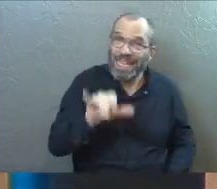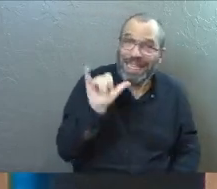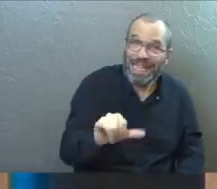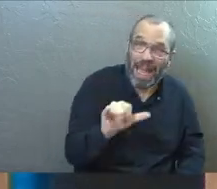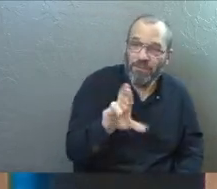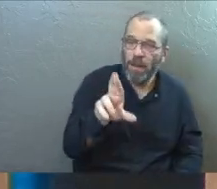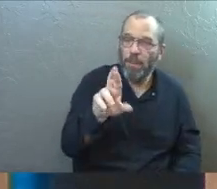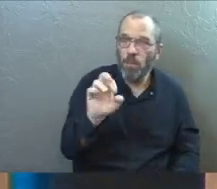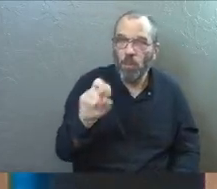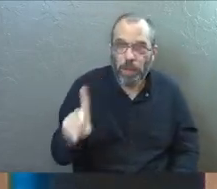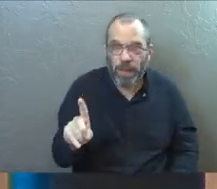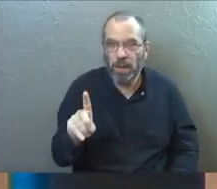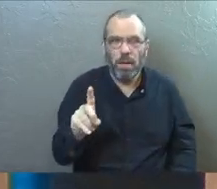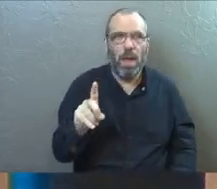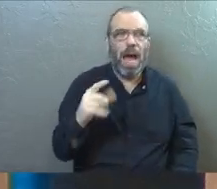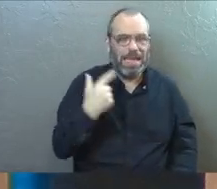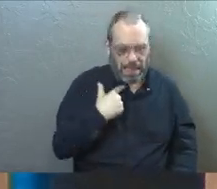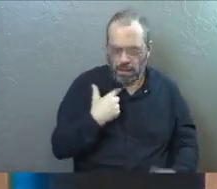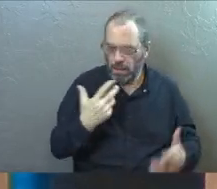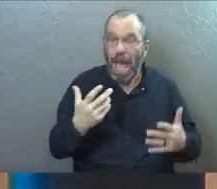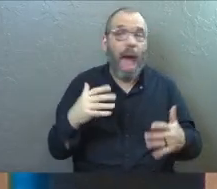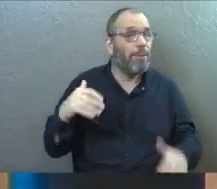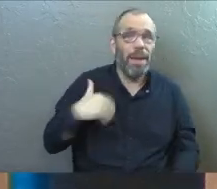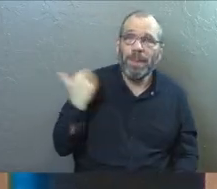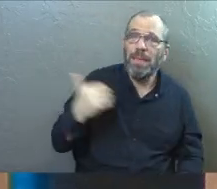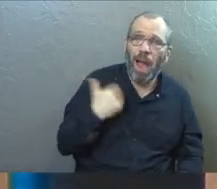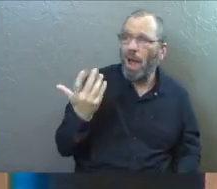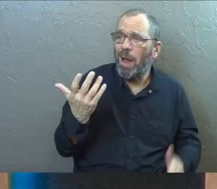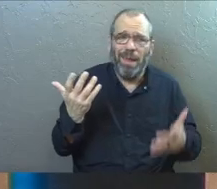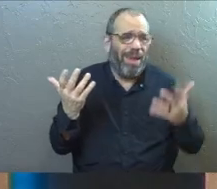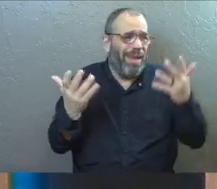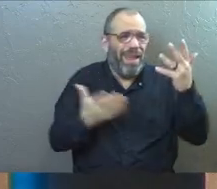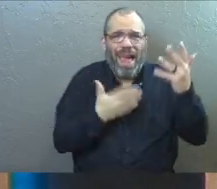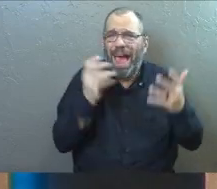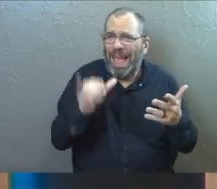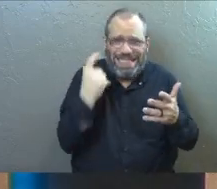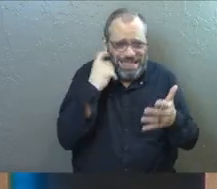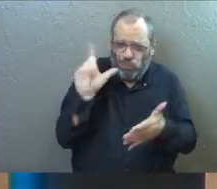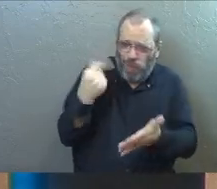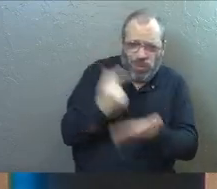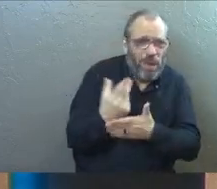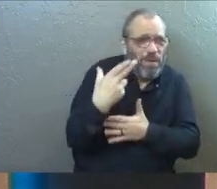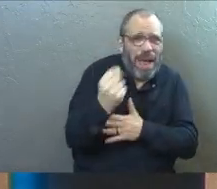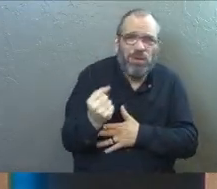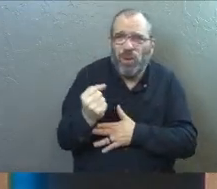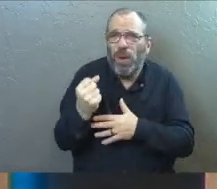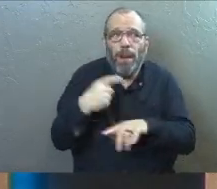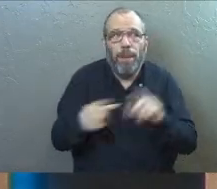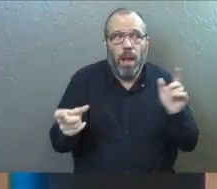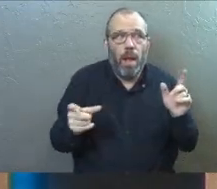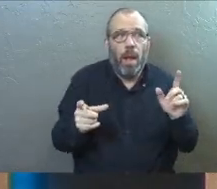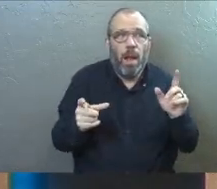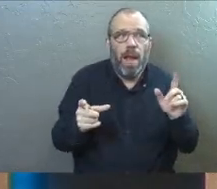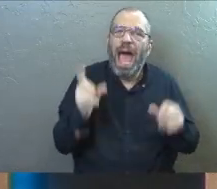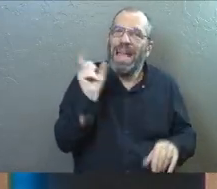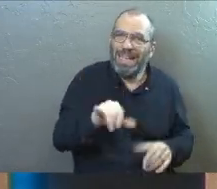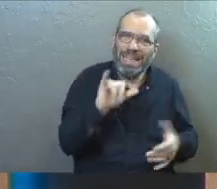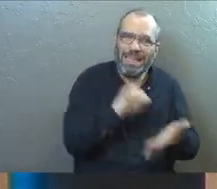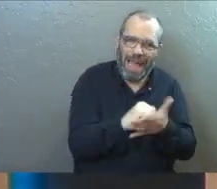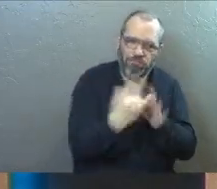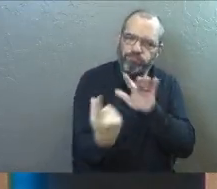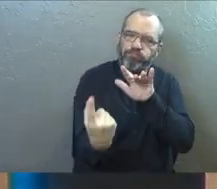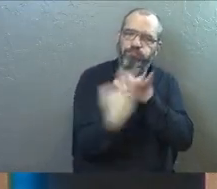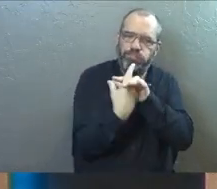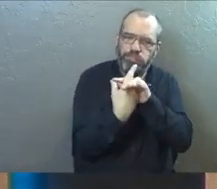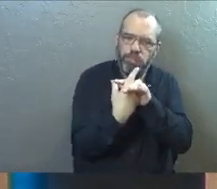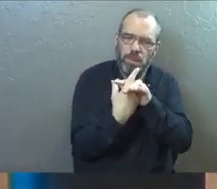that from Reed. I needed to start stepping in. I may have been young and I may have been just out of high school, all kinds of stuff, but I needed that truth so I